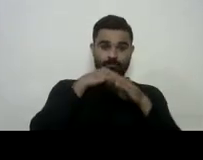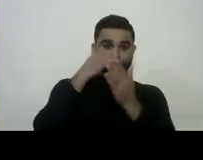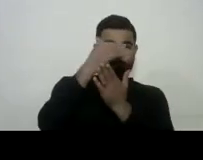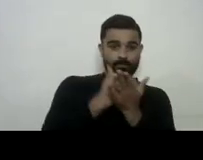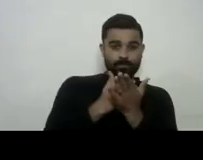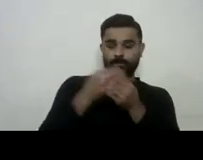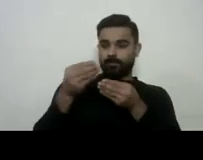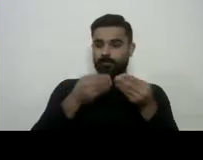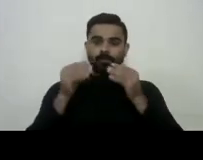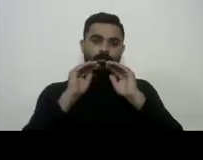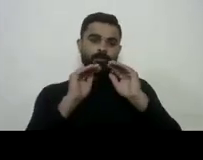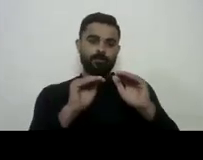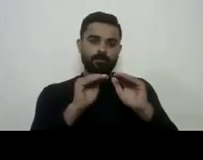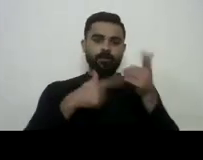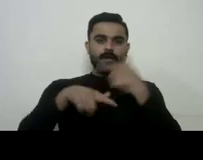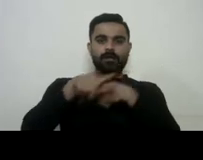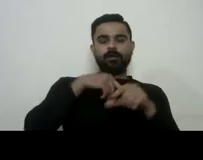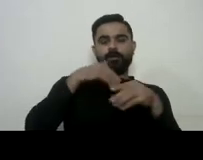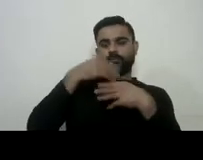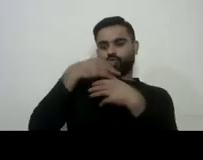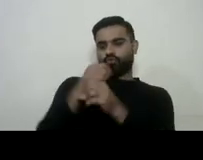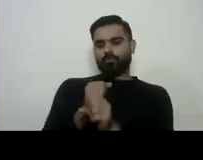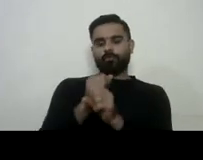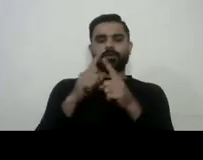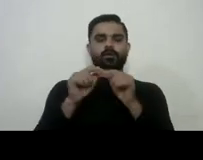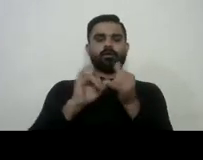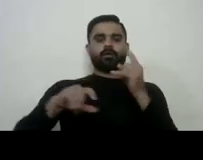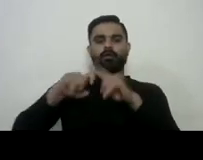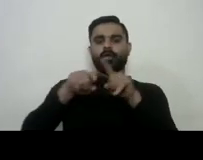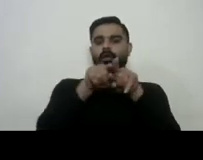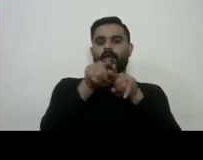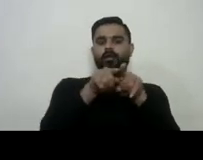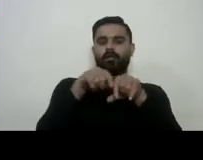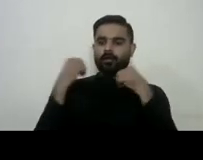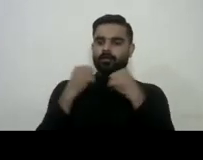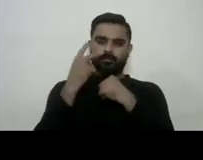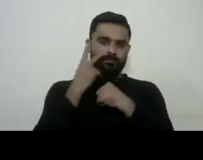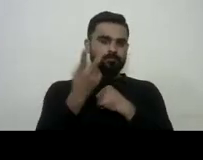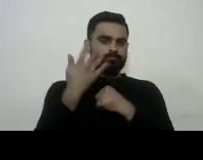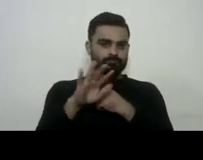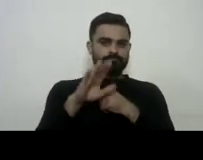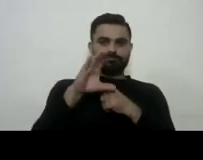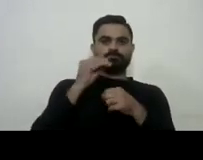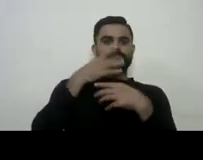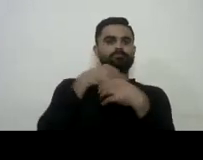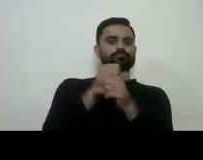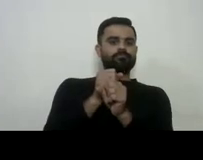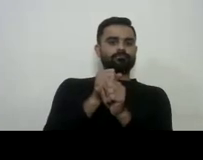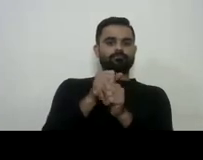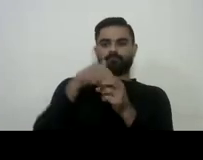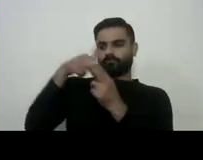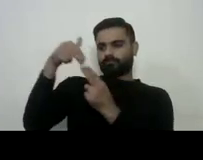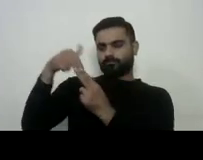providing support in language production tasks, and the example activity we saw, that was co-creation of